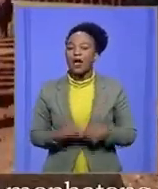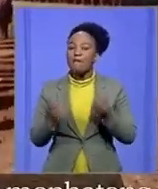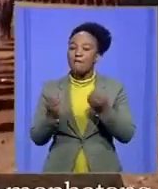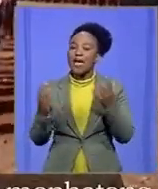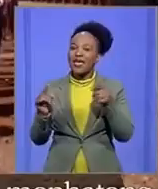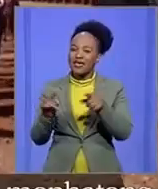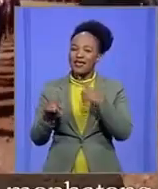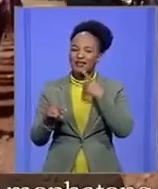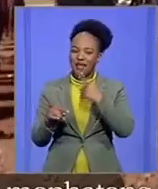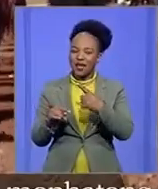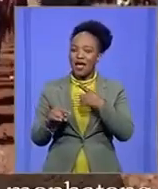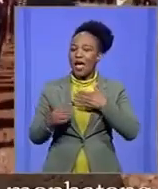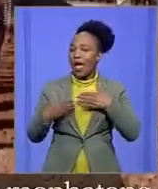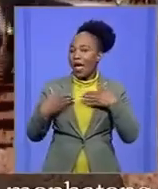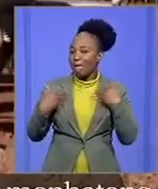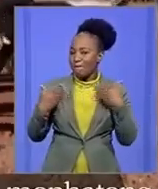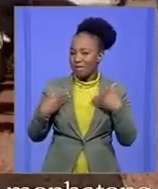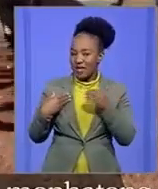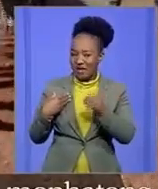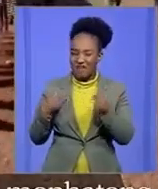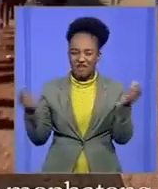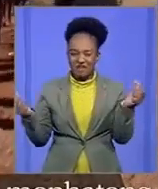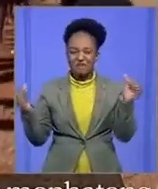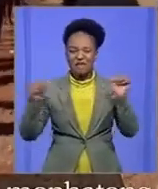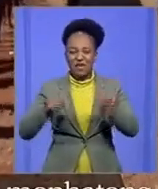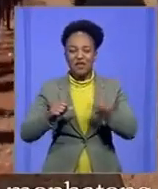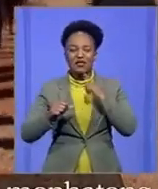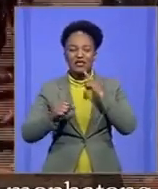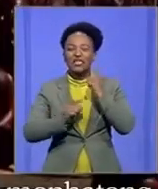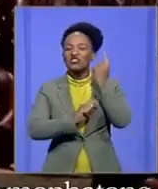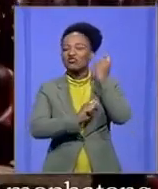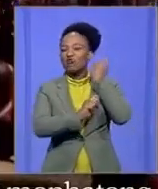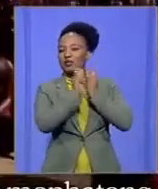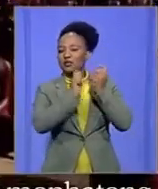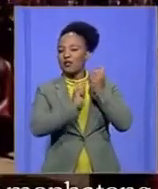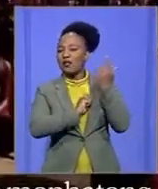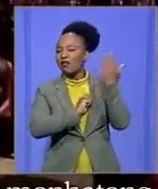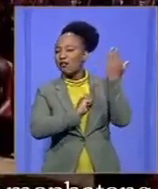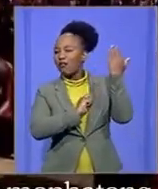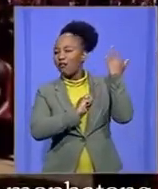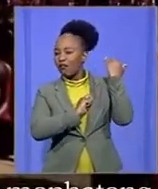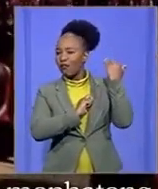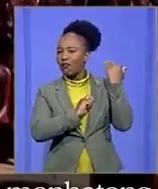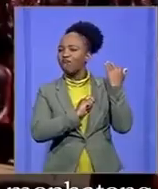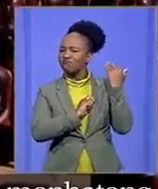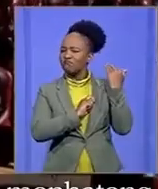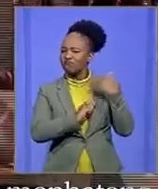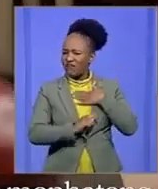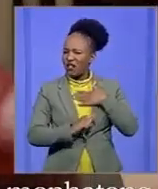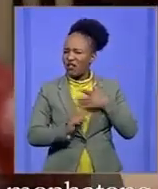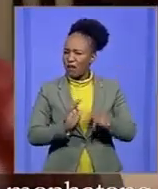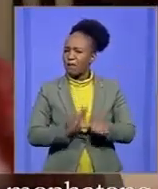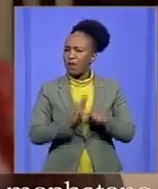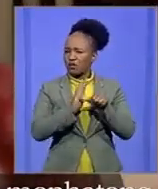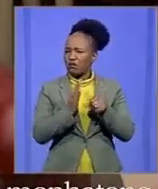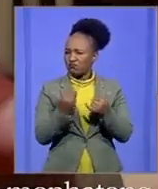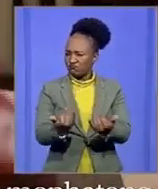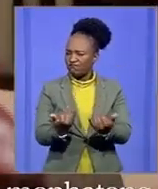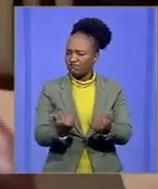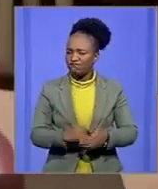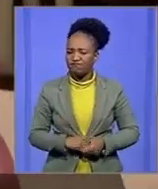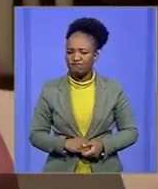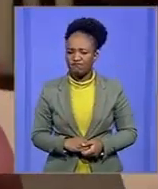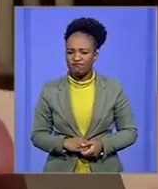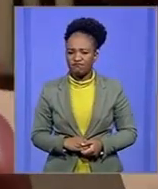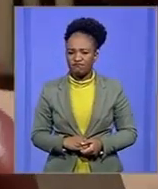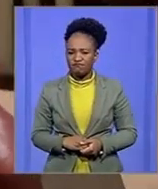boa komeng ba re ba dumela gore setšo se sa bogologolo sa dikoma se sa le bohlokwa kudu le mo nakong ya selekgone. Ntlha ka Thembisa